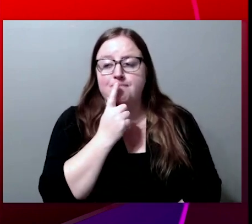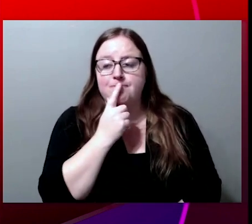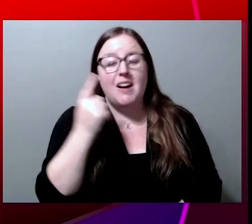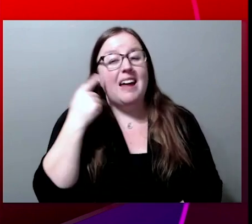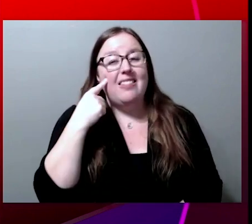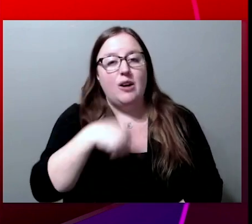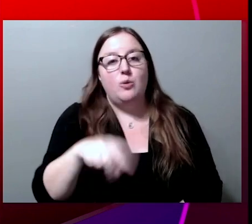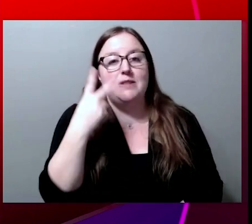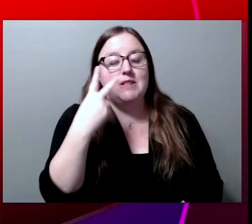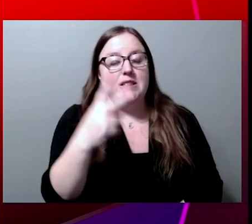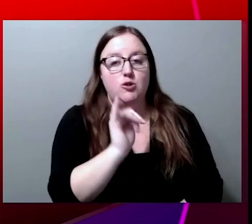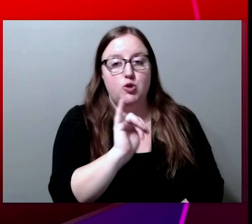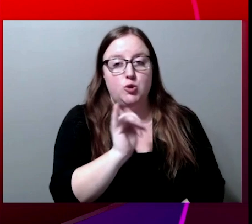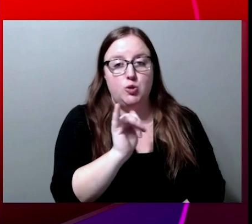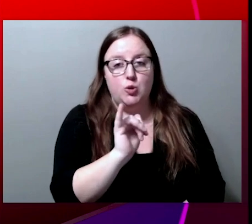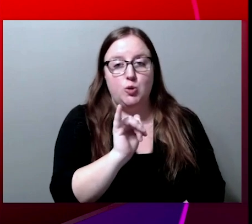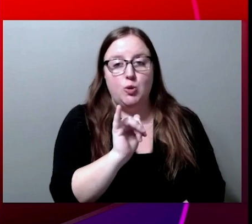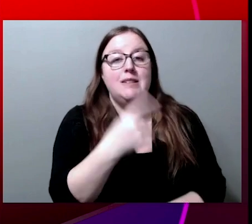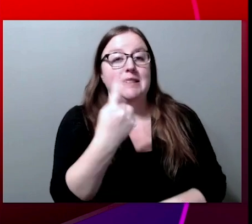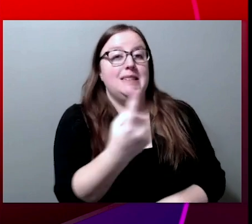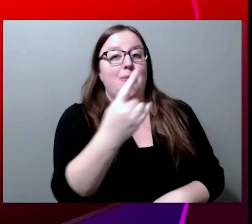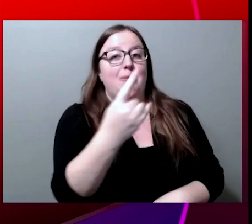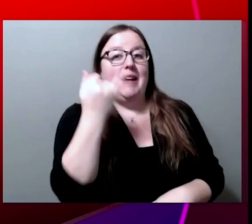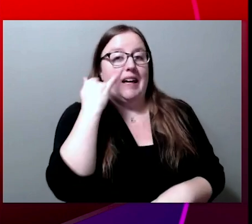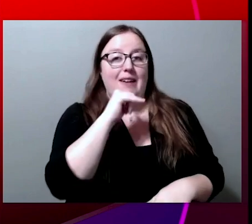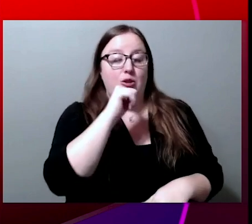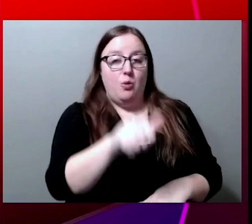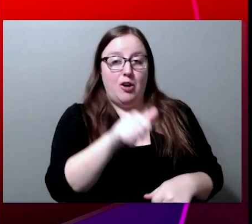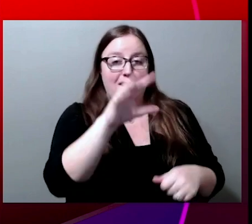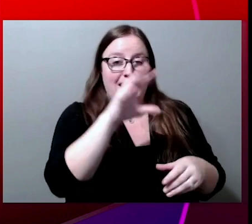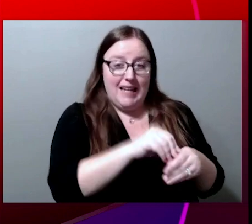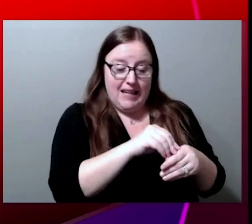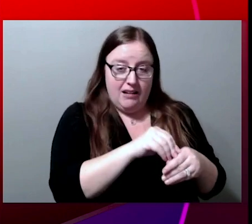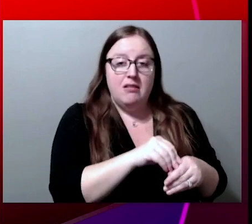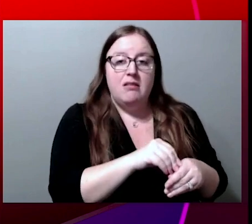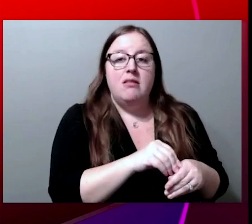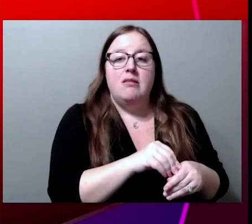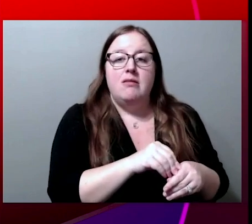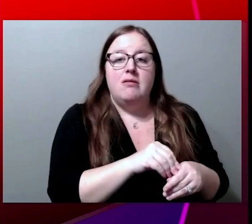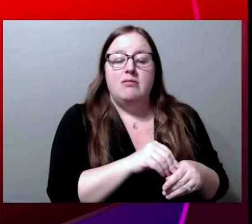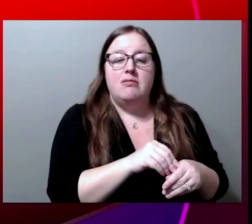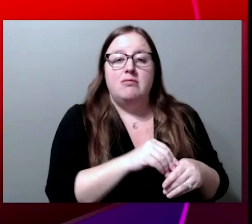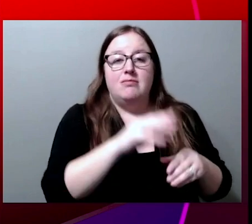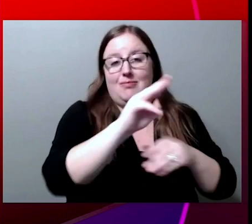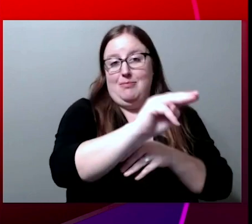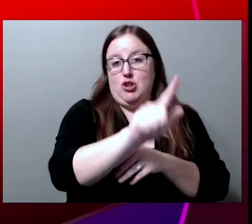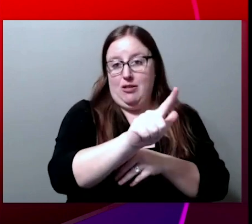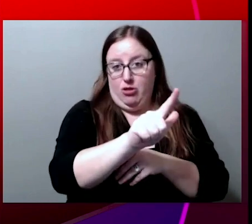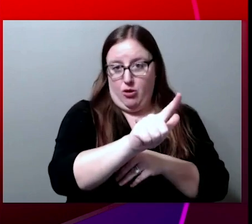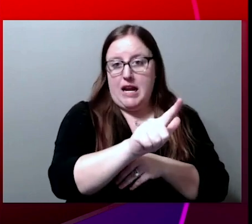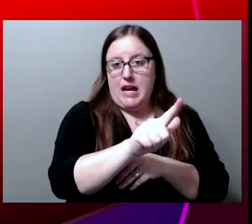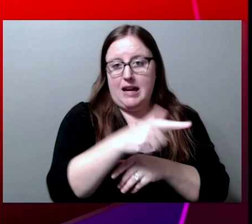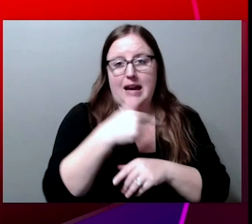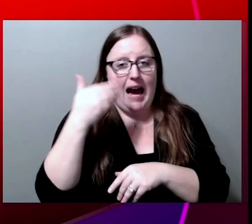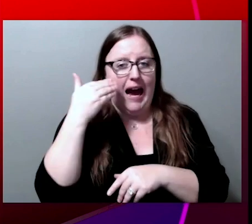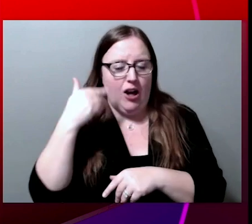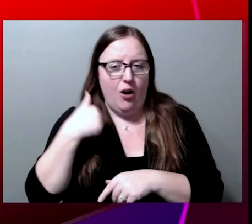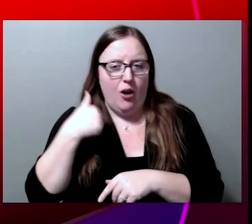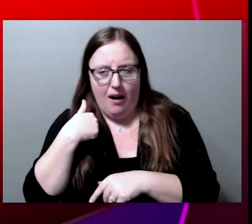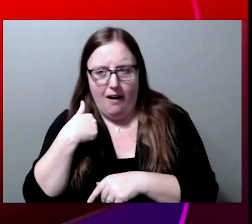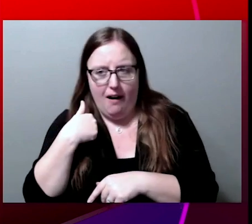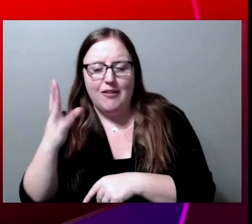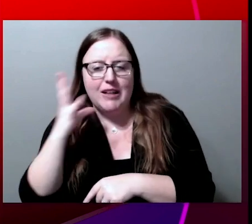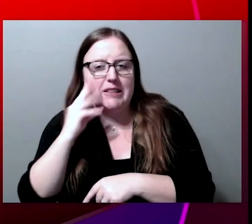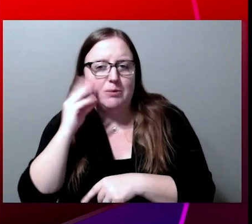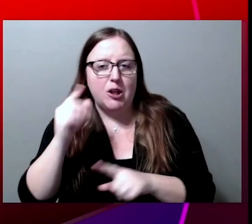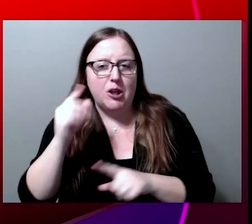seen something. If you weren't already a practitioner of machine learning, I know I have at least, seen something that